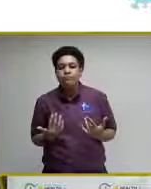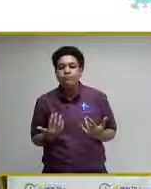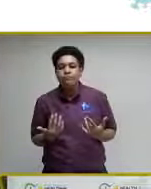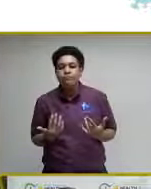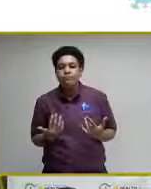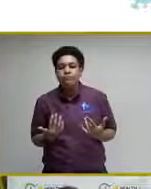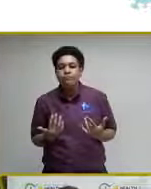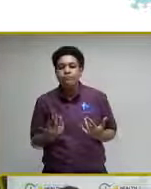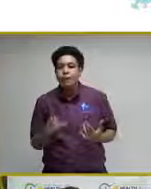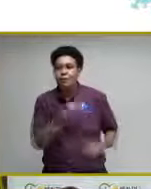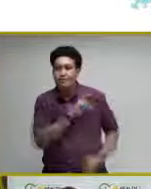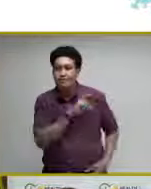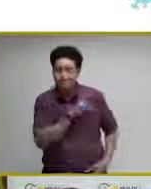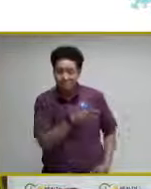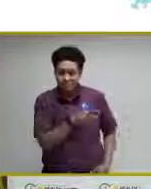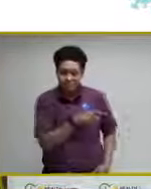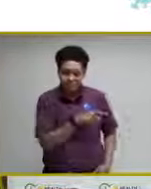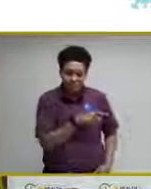the police,